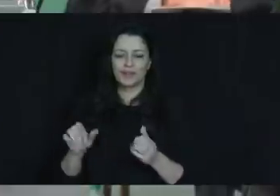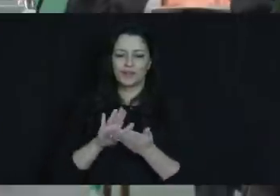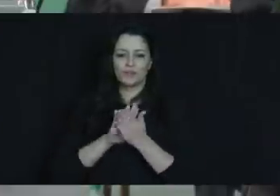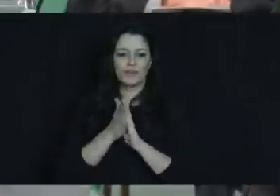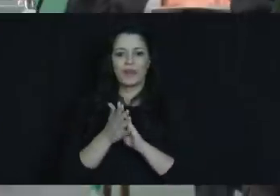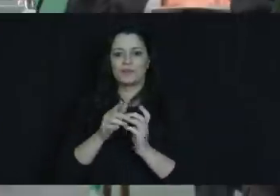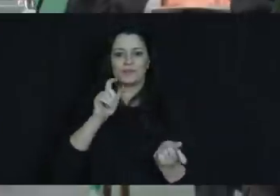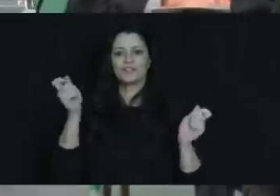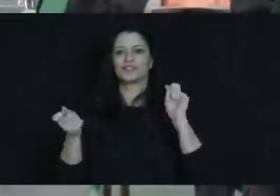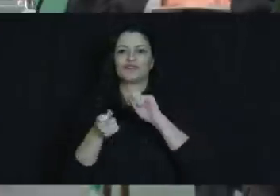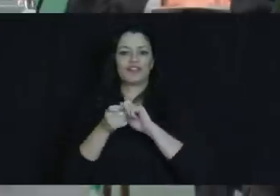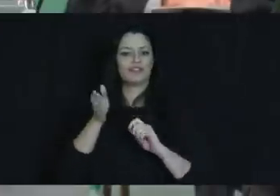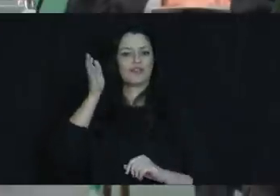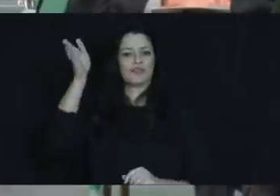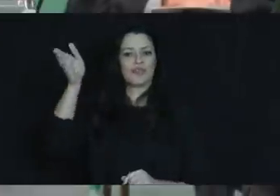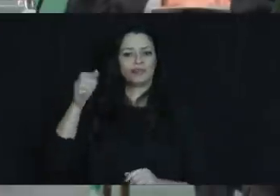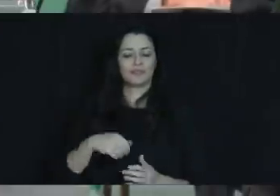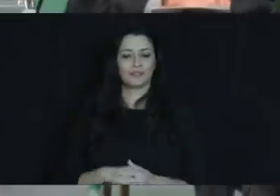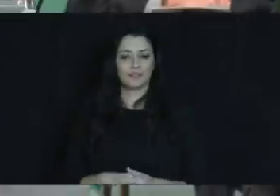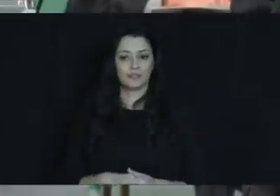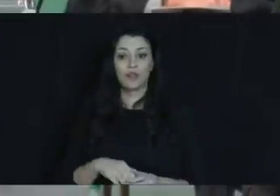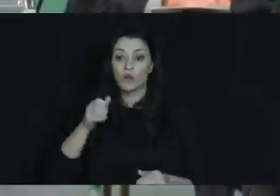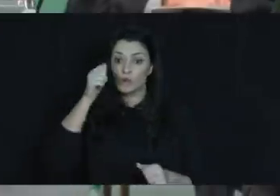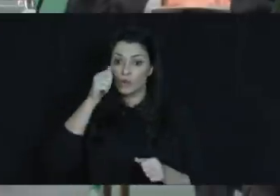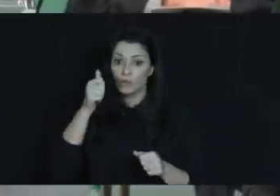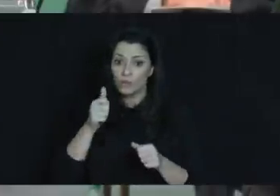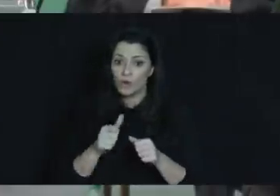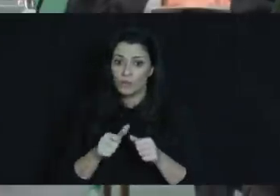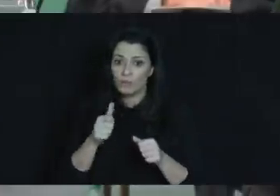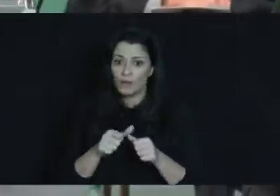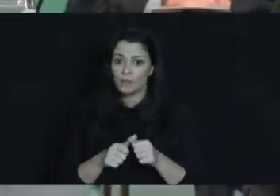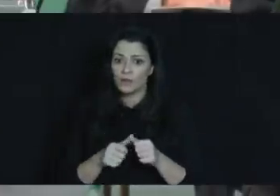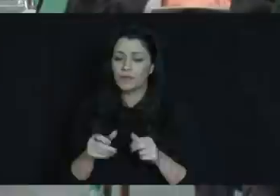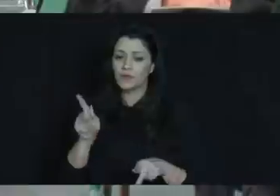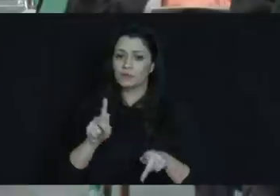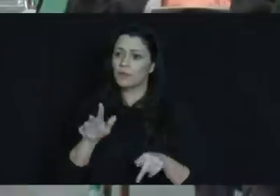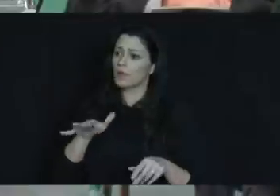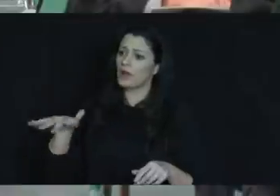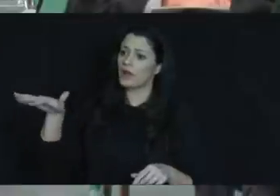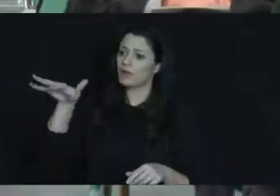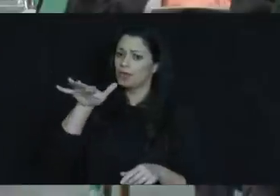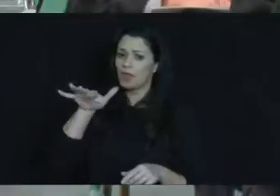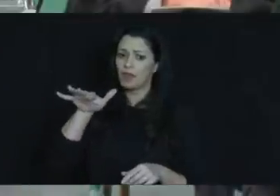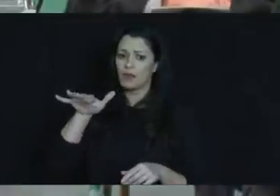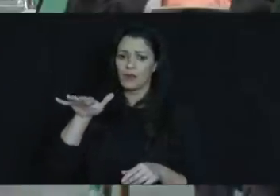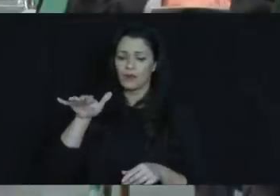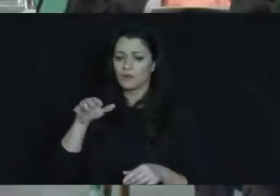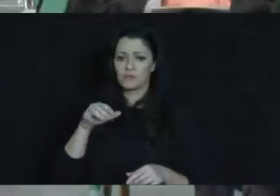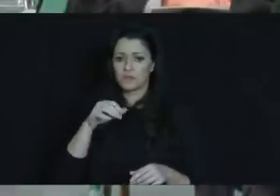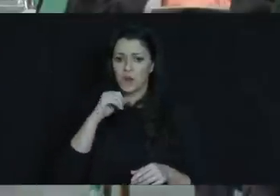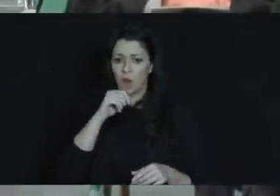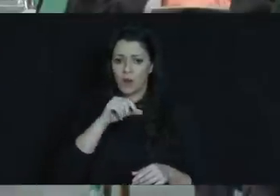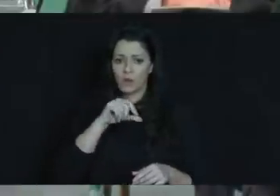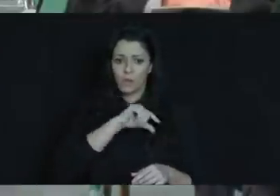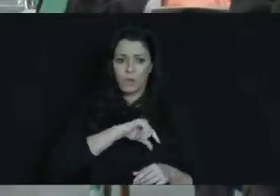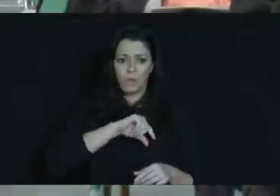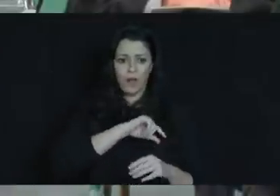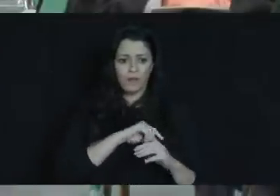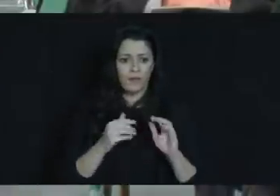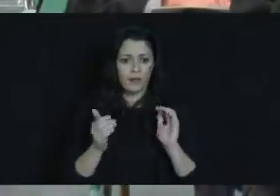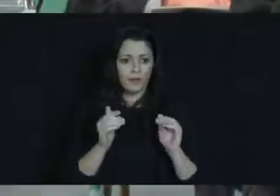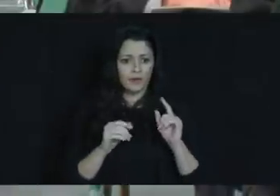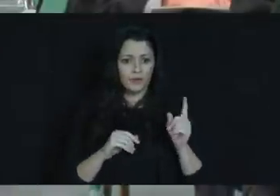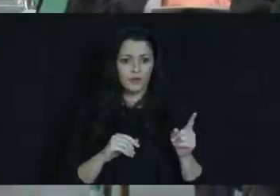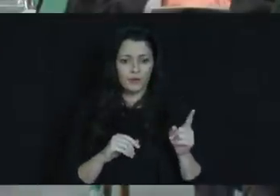there right now, less qualified than you, doing the things you want to do simply because they decided to believe in themselves.